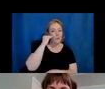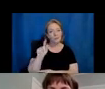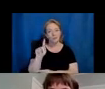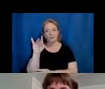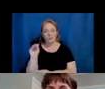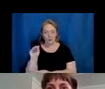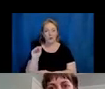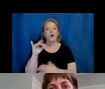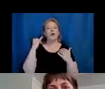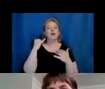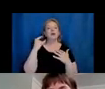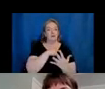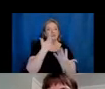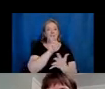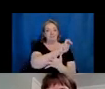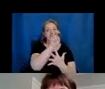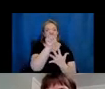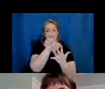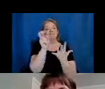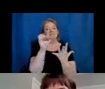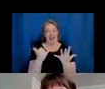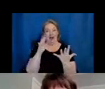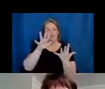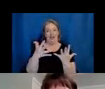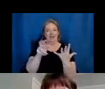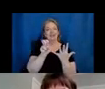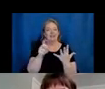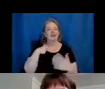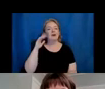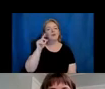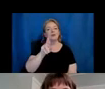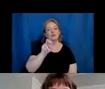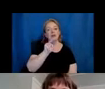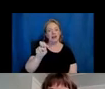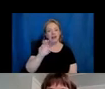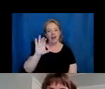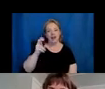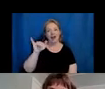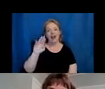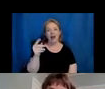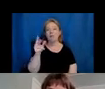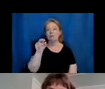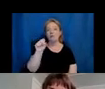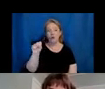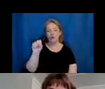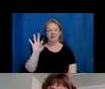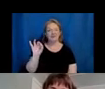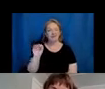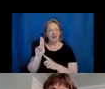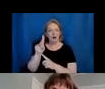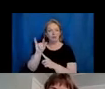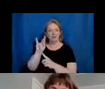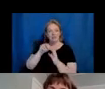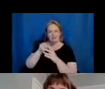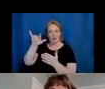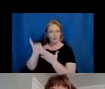this year's adventure, the Renee and Chaim Gross Foundation in New York City. The Historic Artist Homes and Studios virtual road trip is